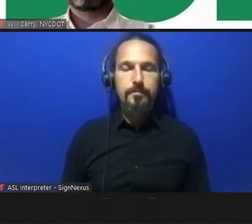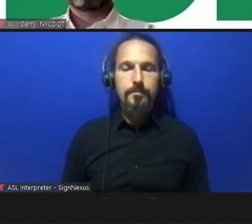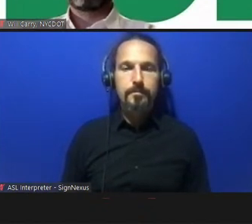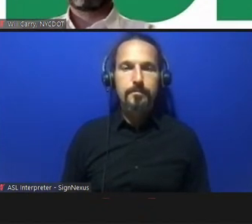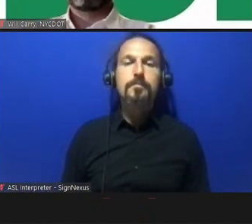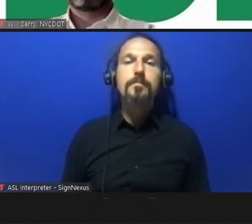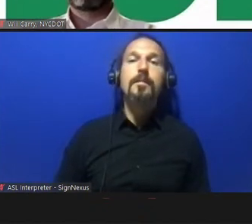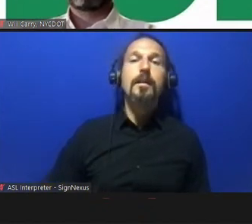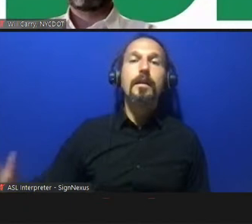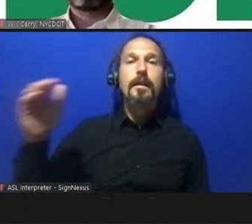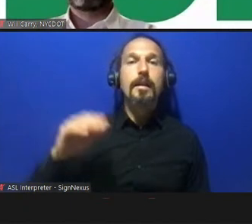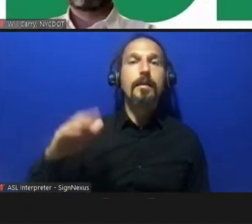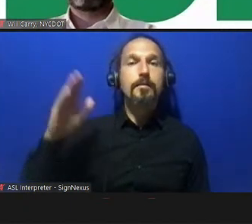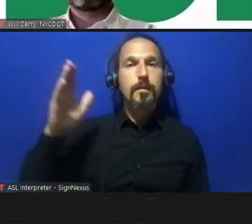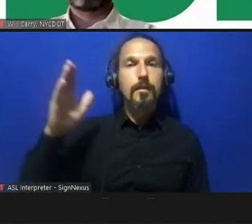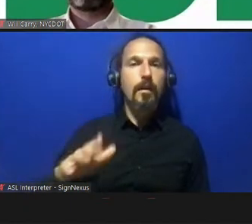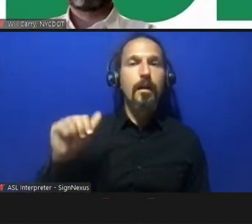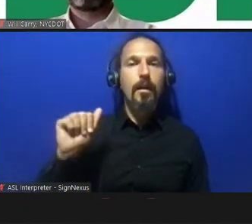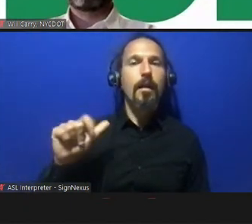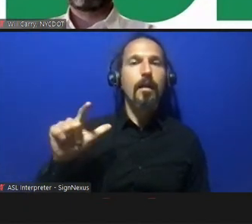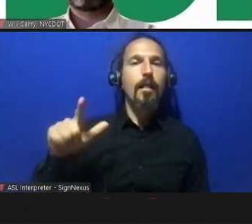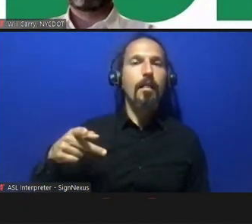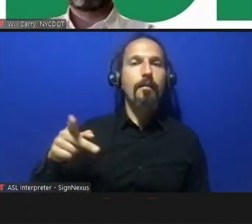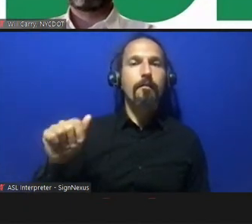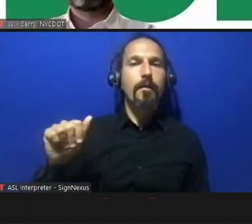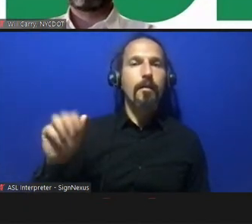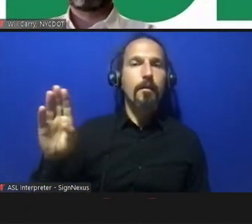our next speaker is alpha